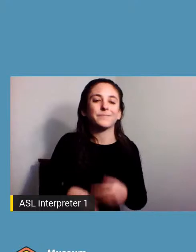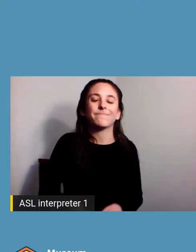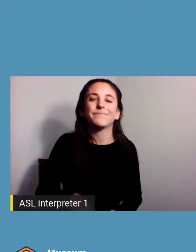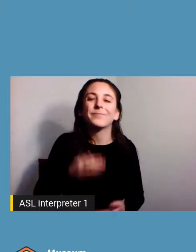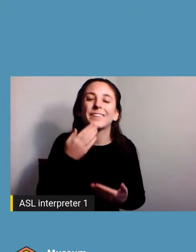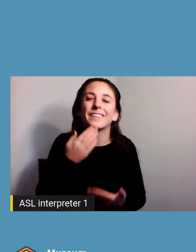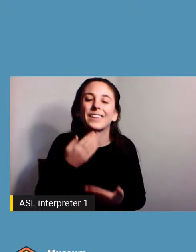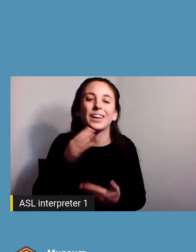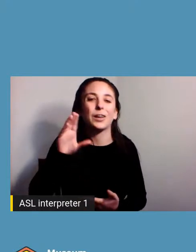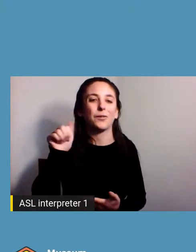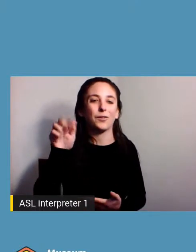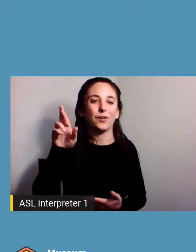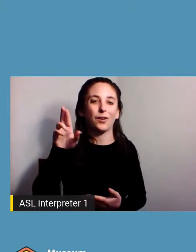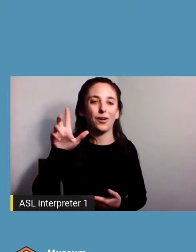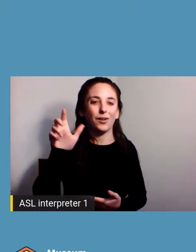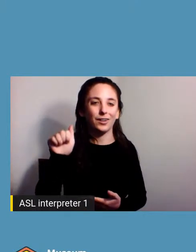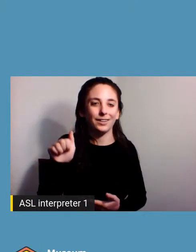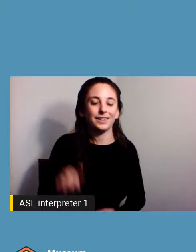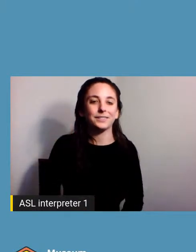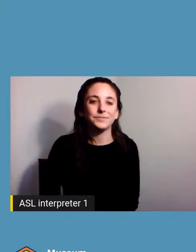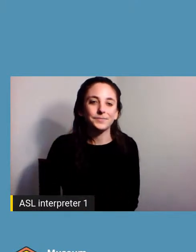us.